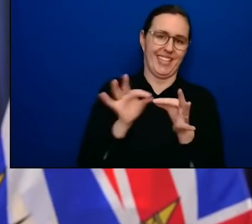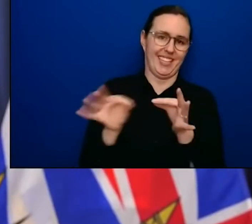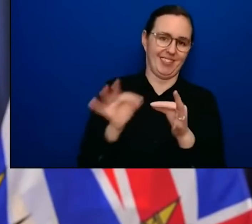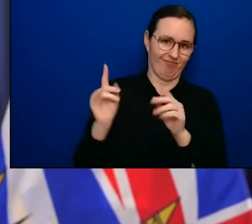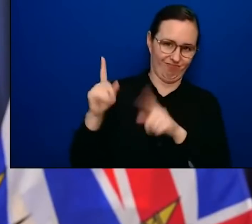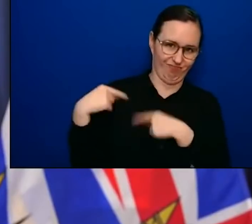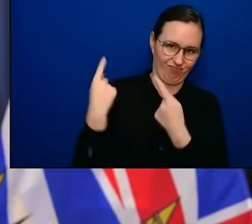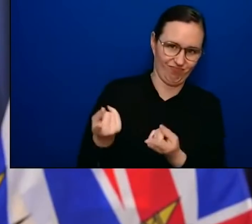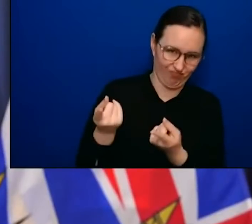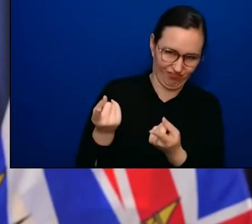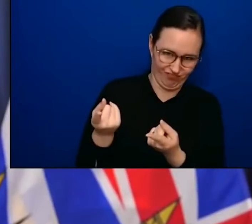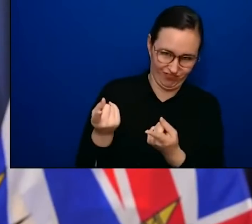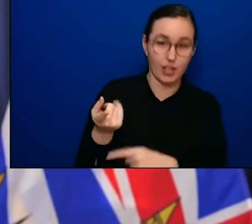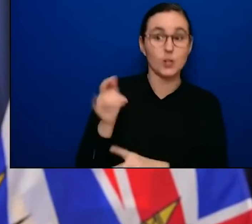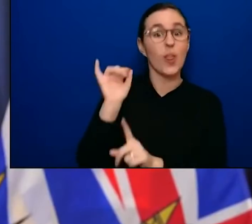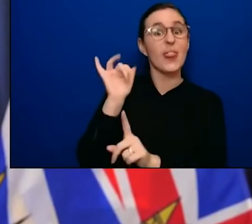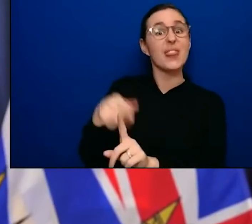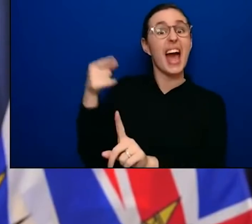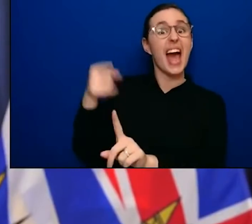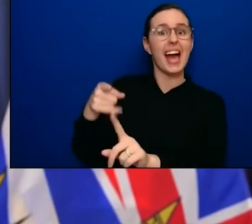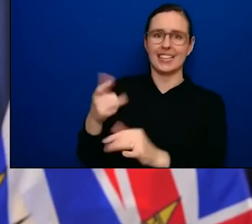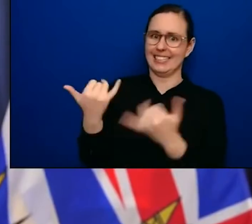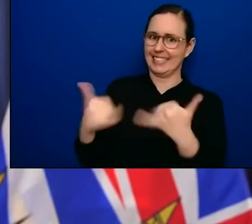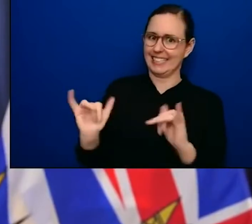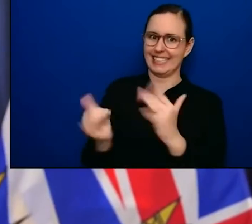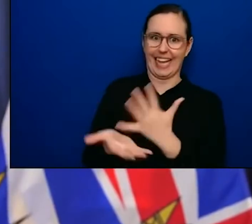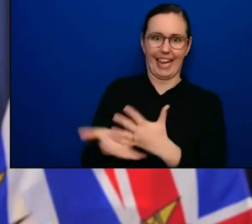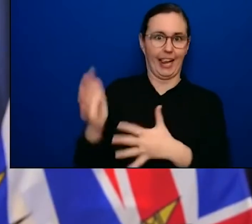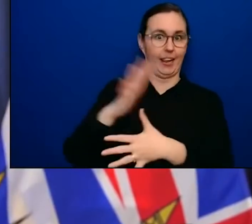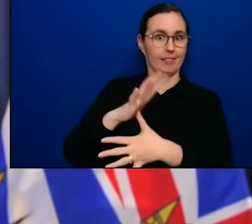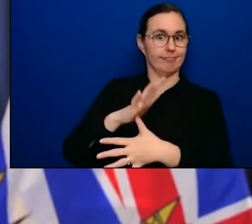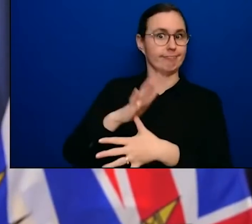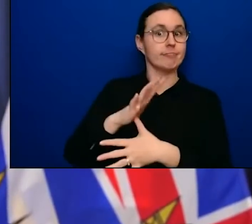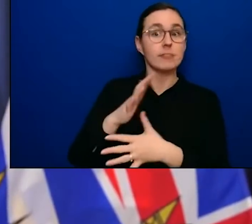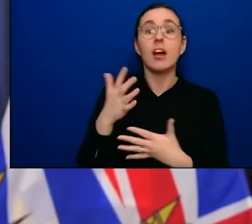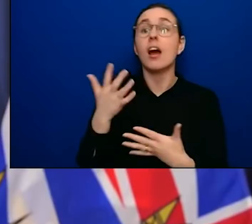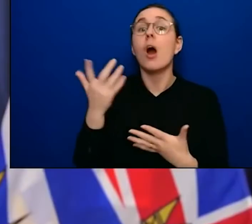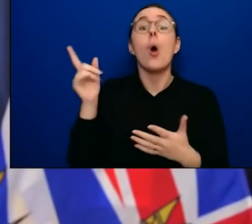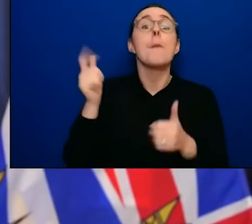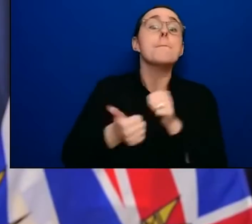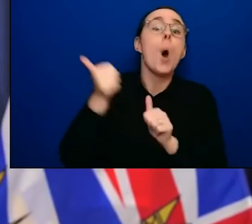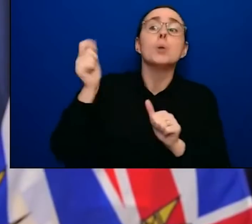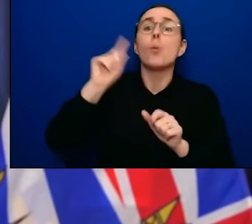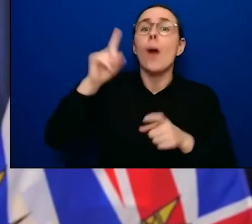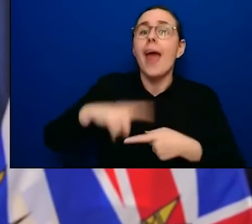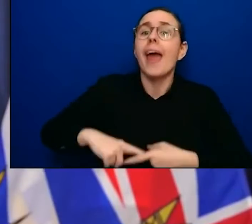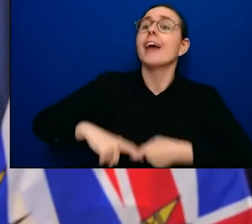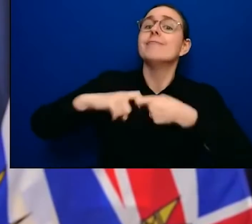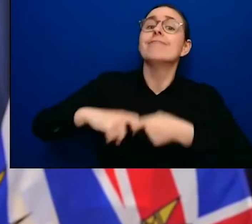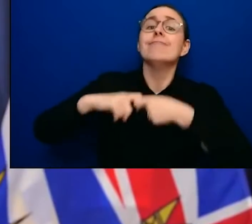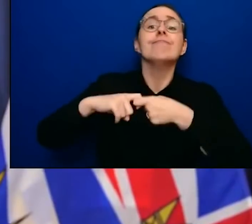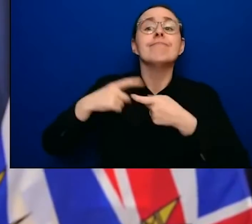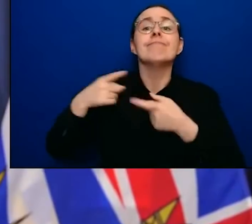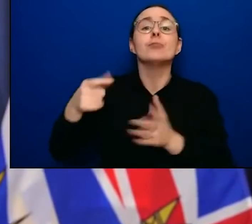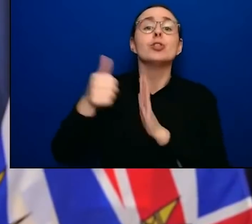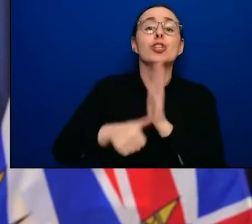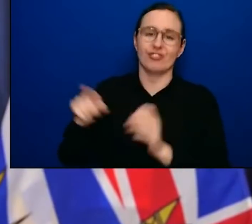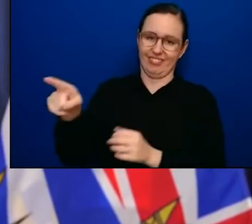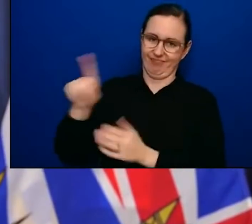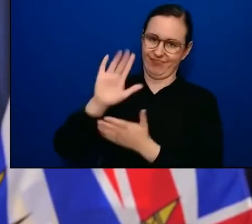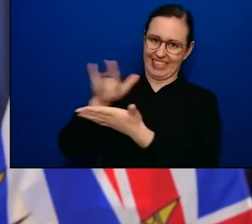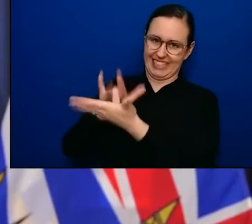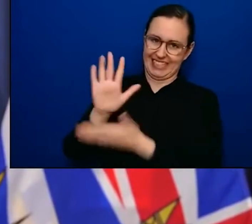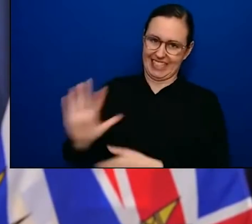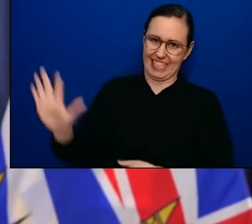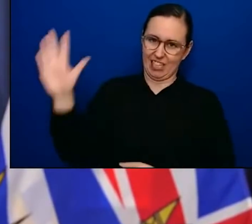continues to be primarily an issue in the Interior Health Authority. Our staff there is working flat out to support patients. We are continuing to